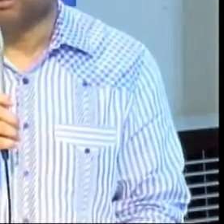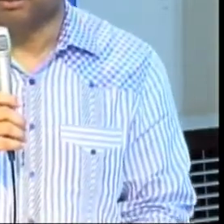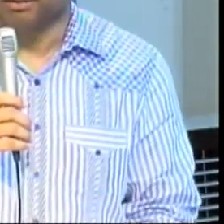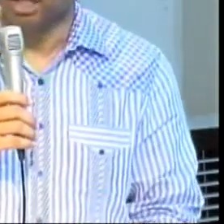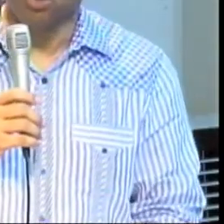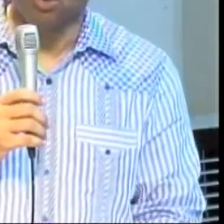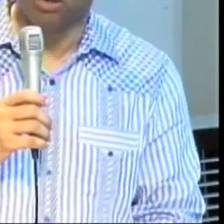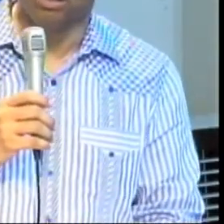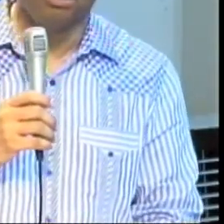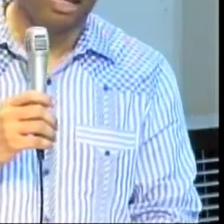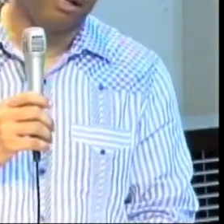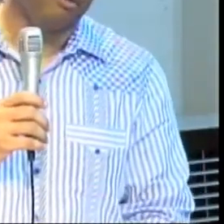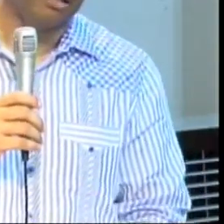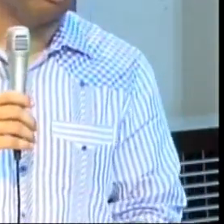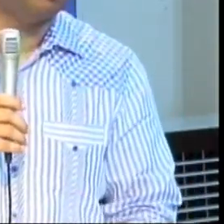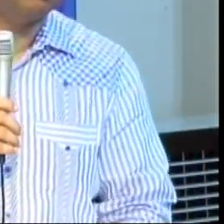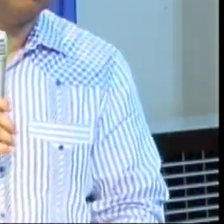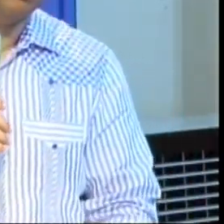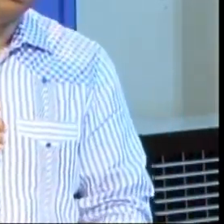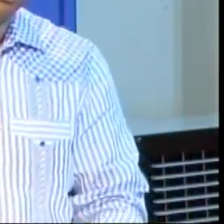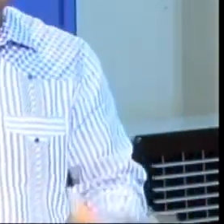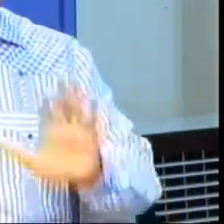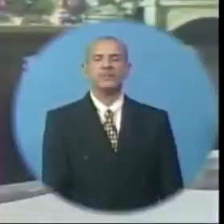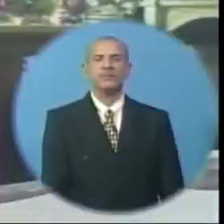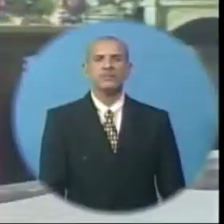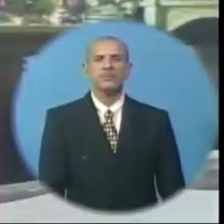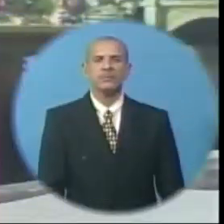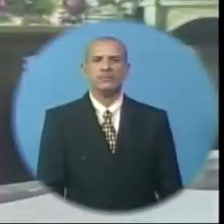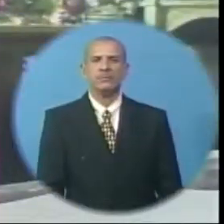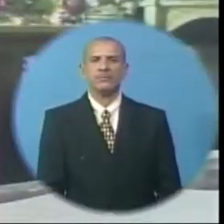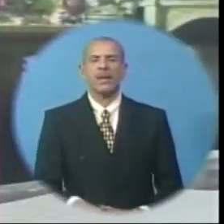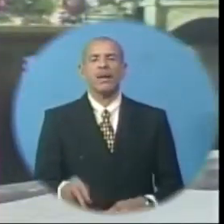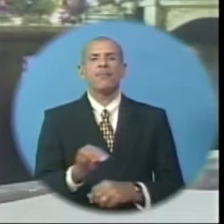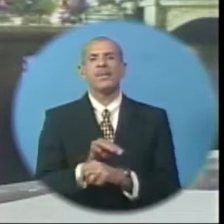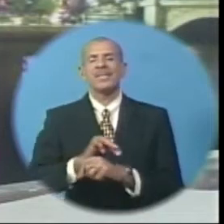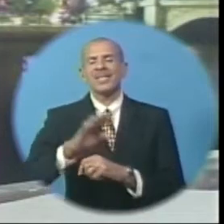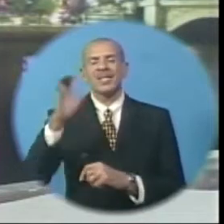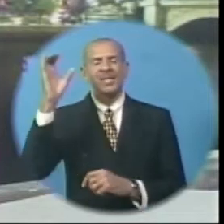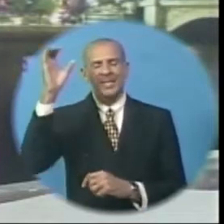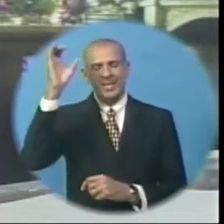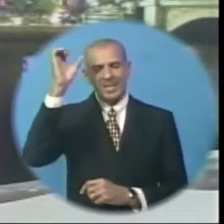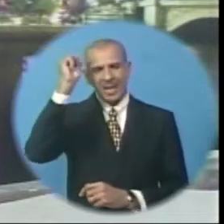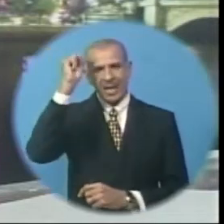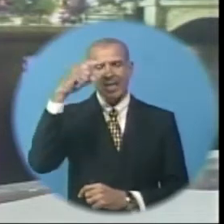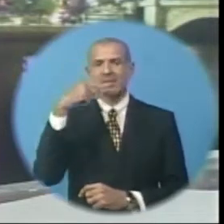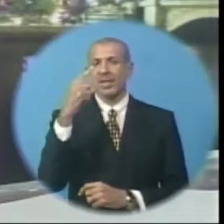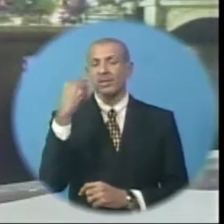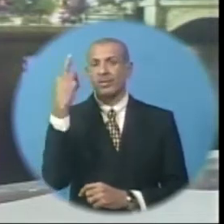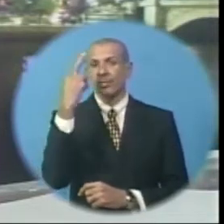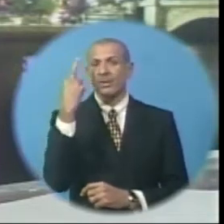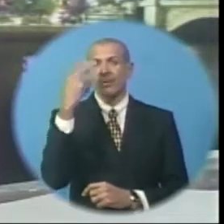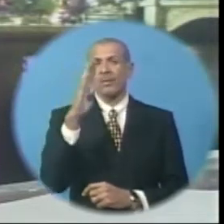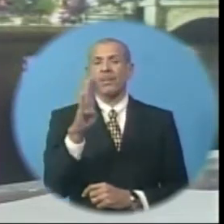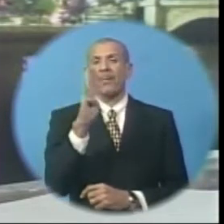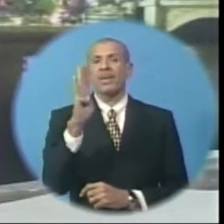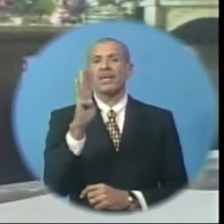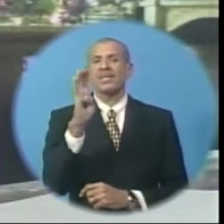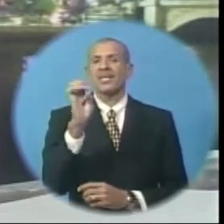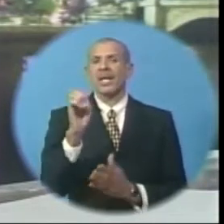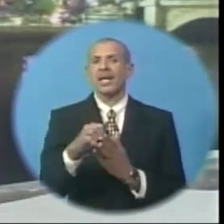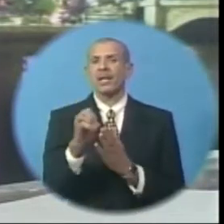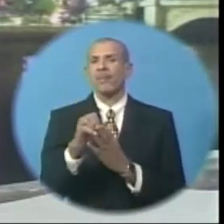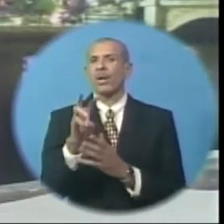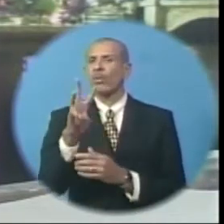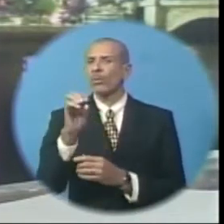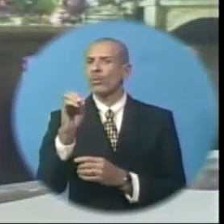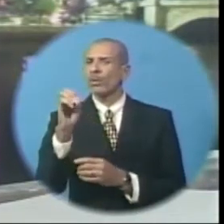pain to a whole set of other people. Minister Sinclair says the reason for Barbados's economic woes stem